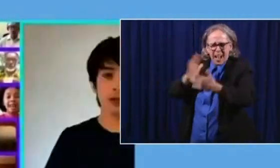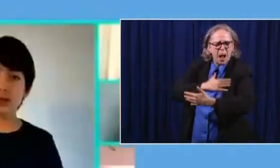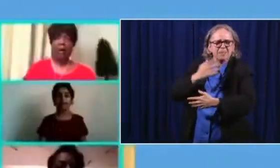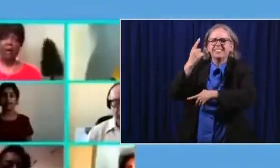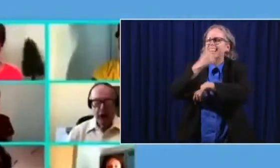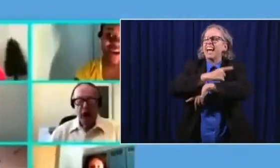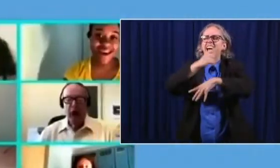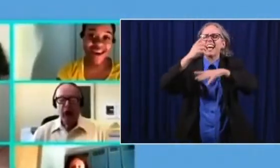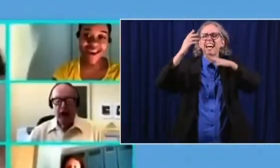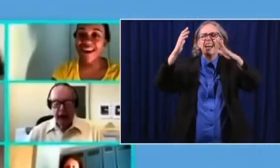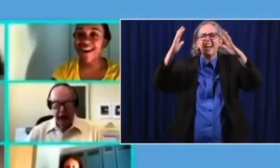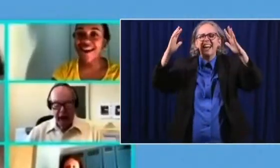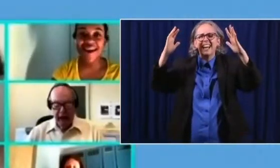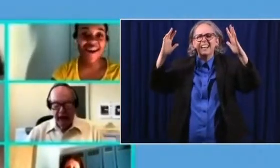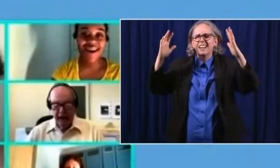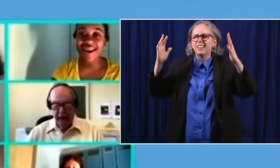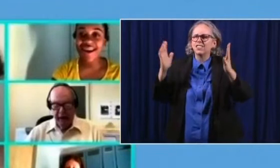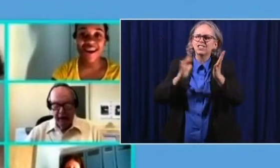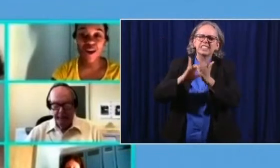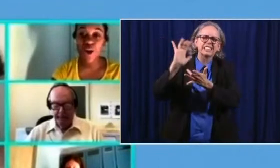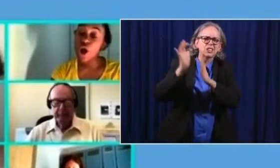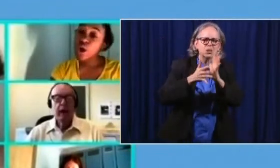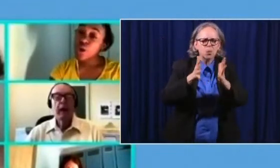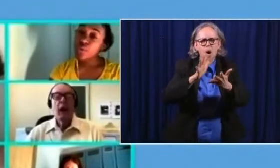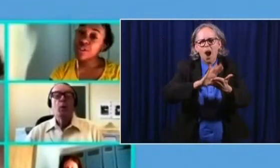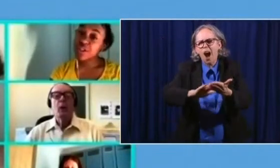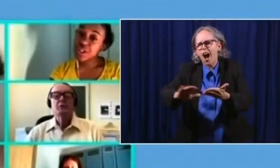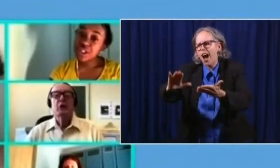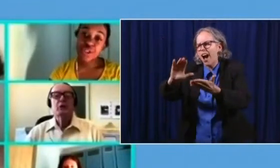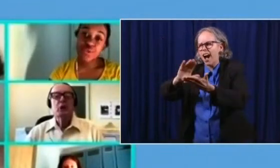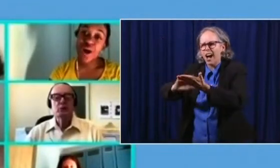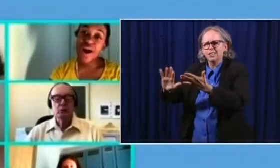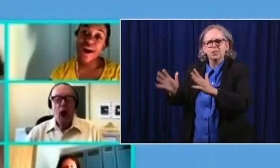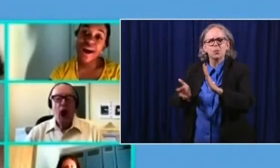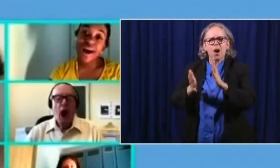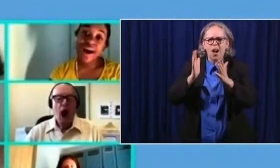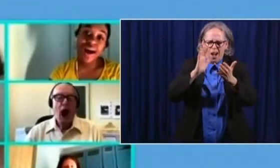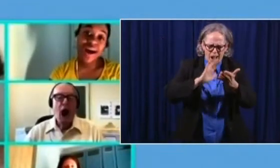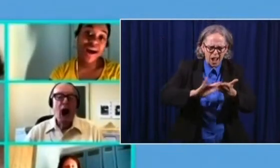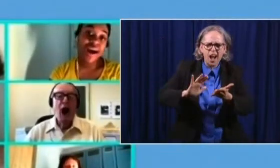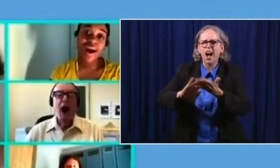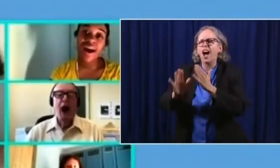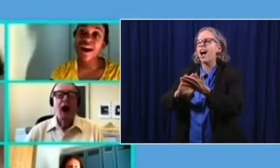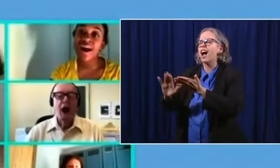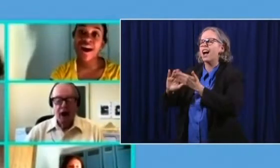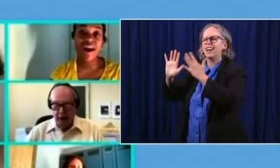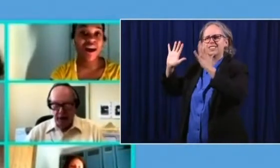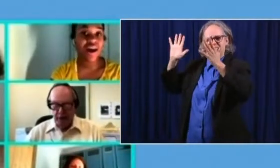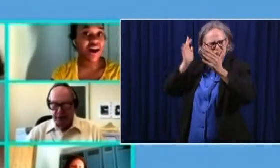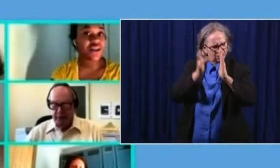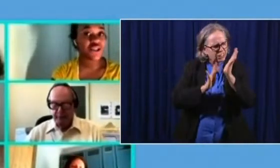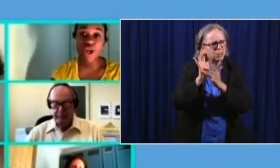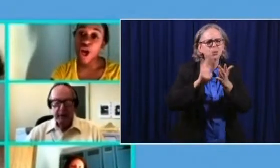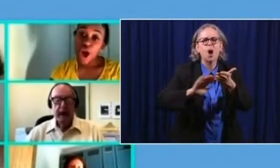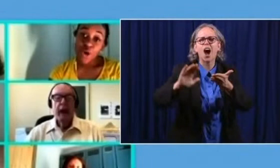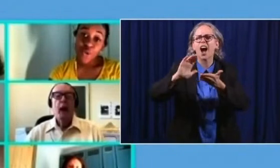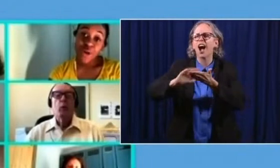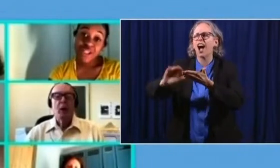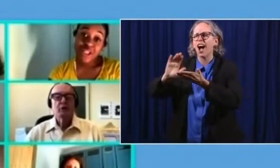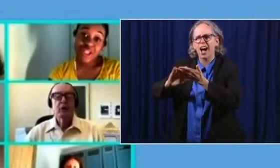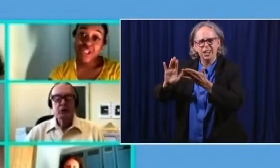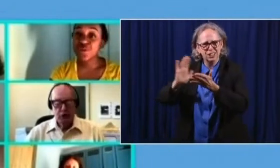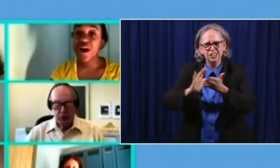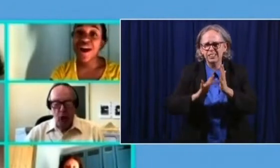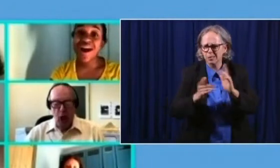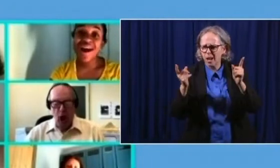happy day. Jesus won. When Jesus won. Jesus won.